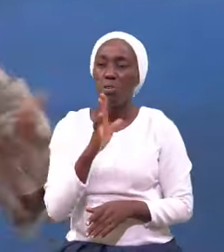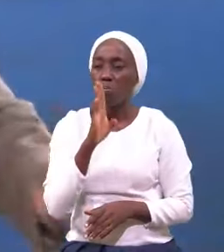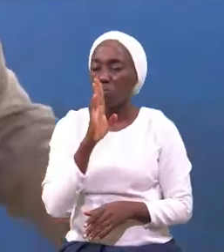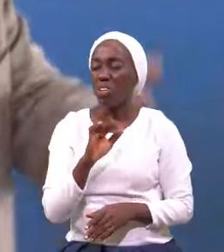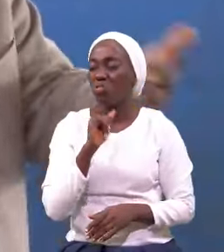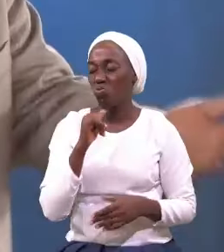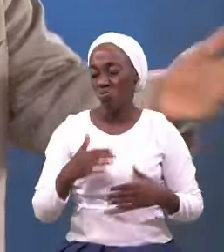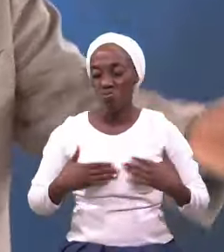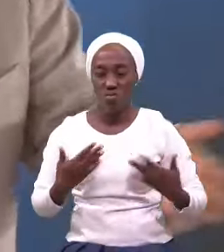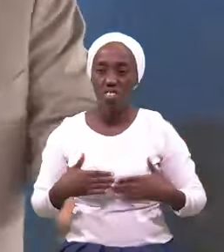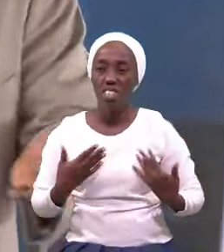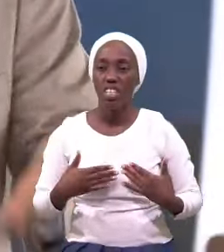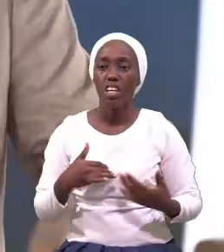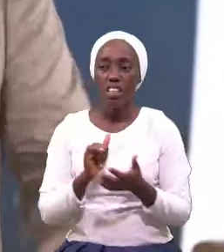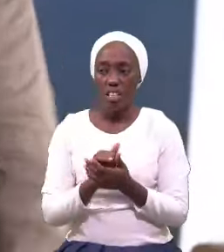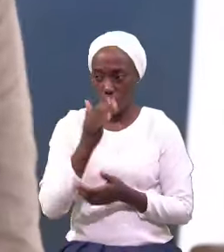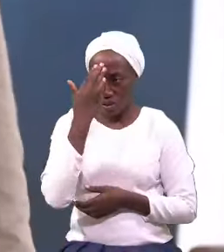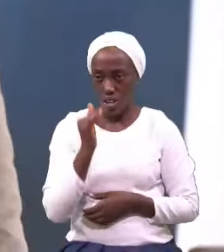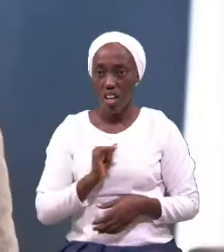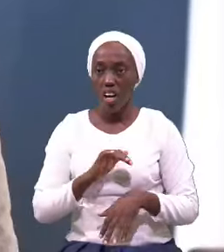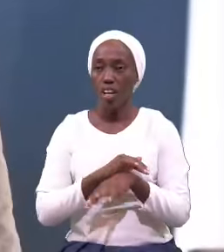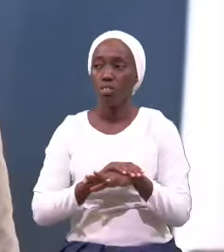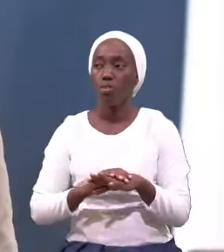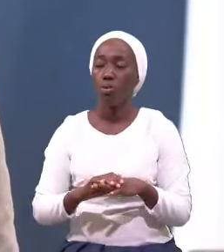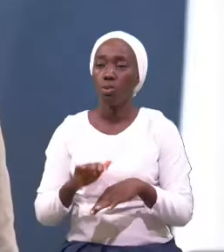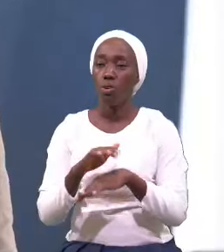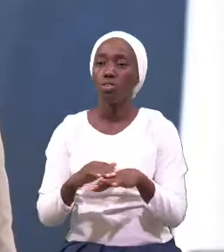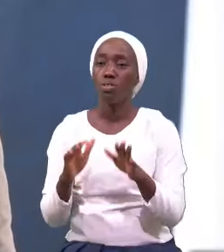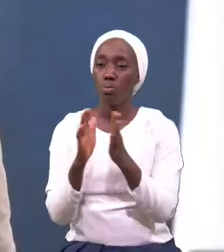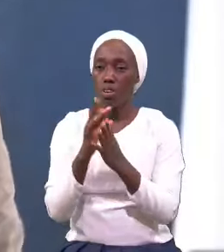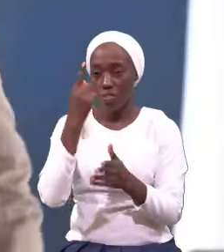That's why I didn't call you to come and pray for the sick last night.